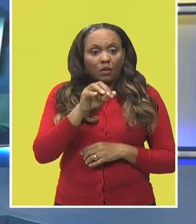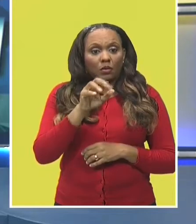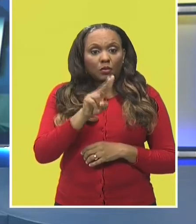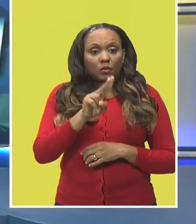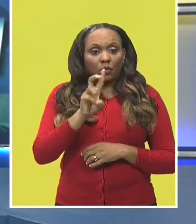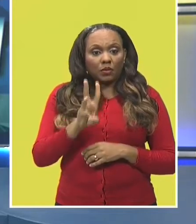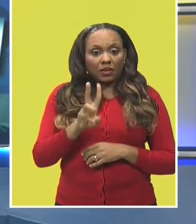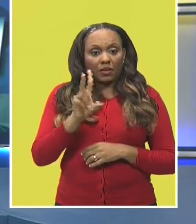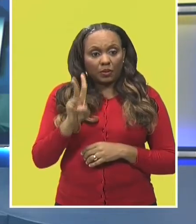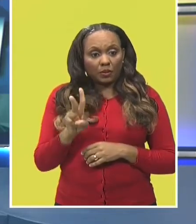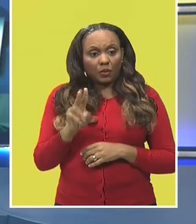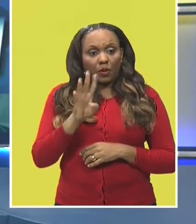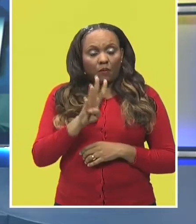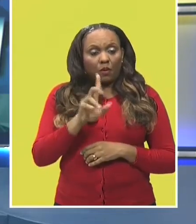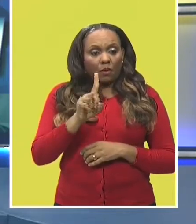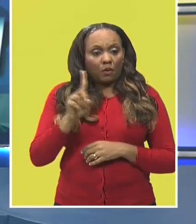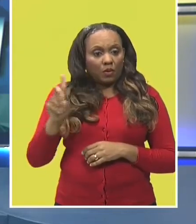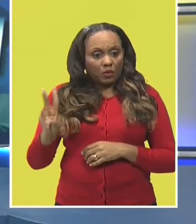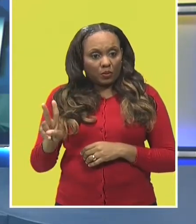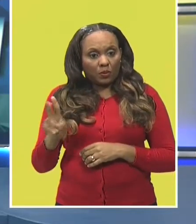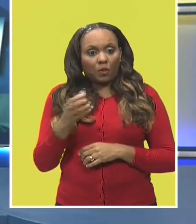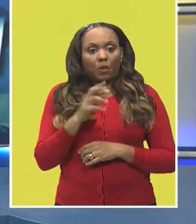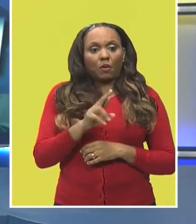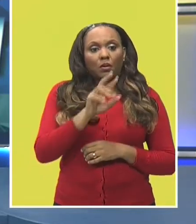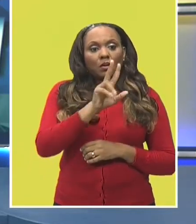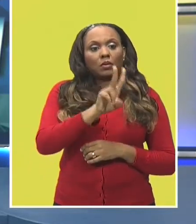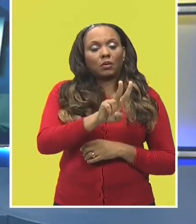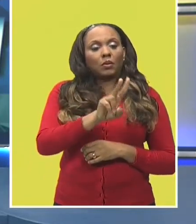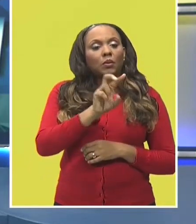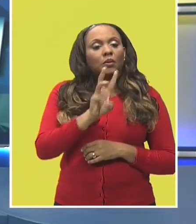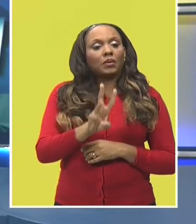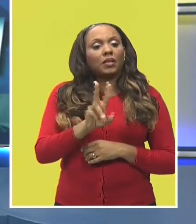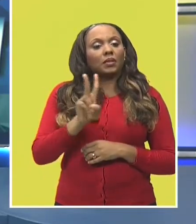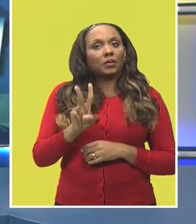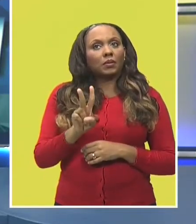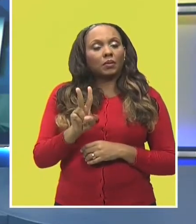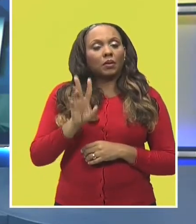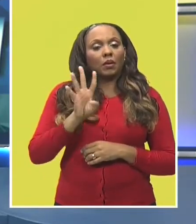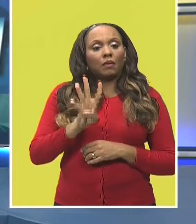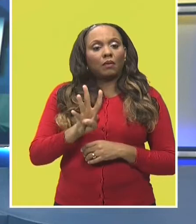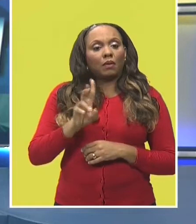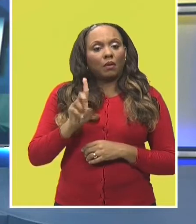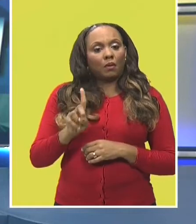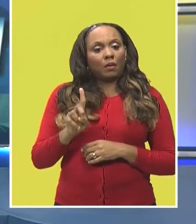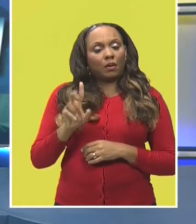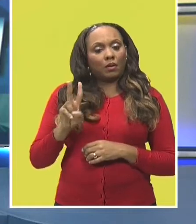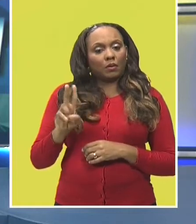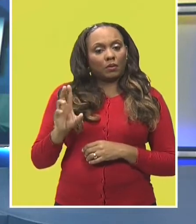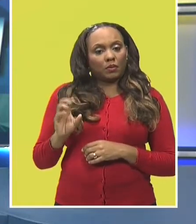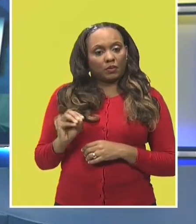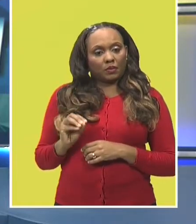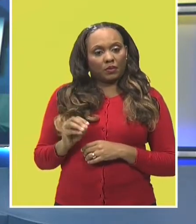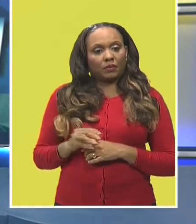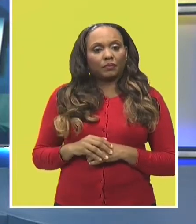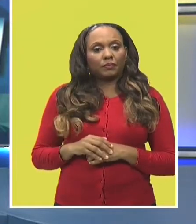262-4112 or 262-4120. Repeating those numbers again for you, the Fire Service